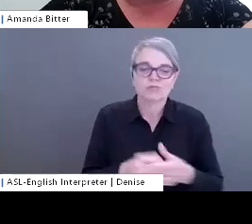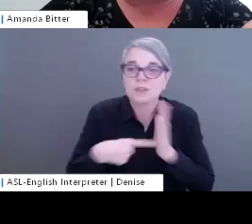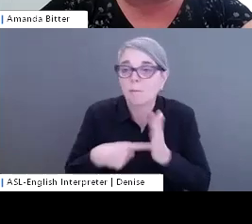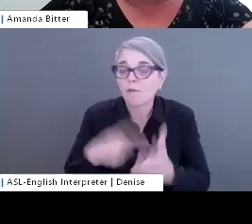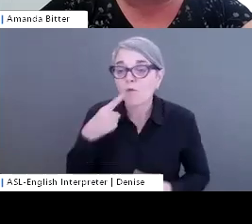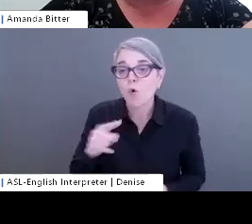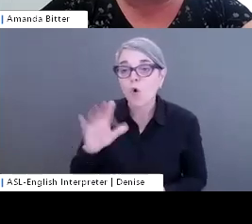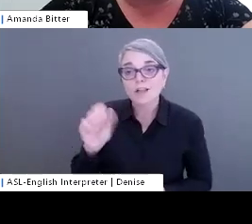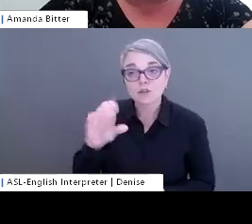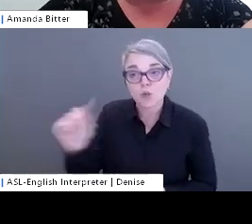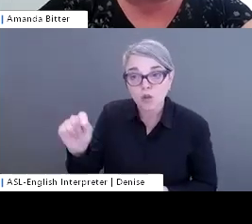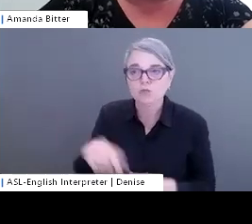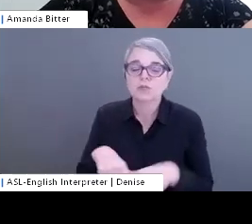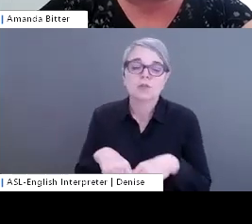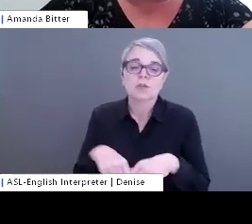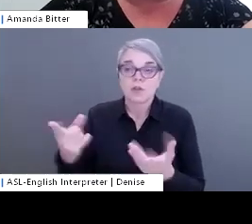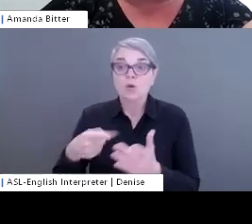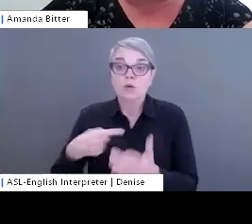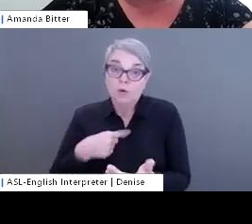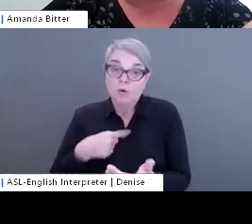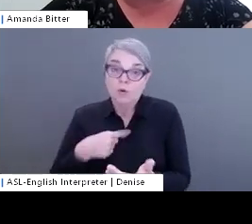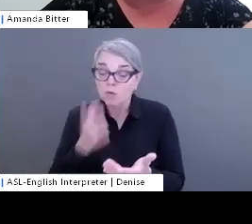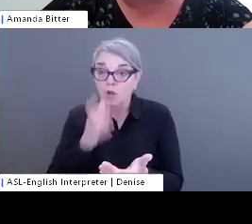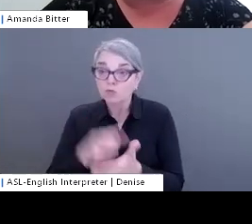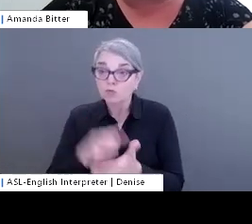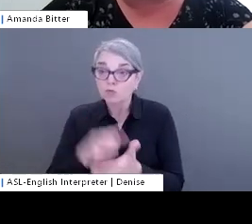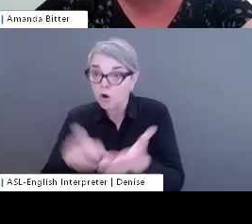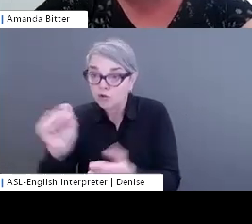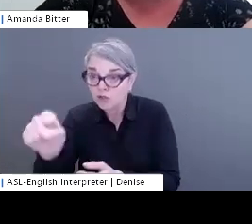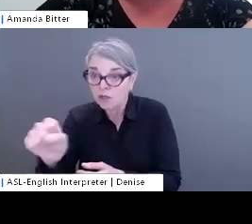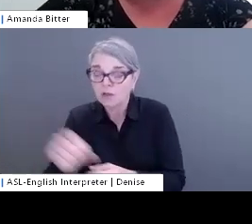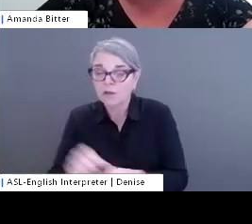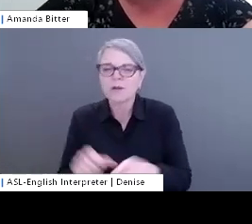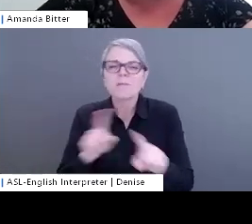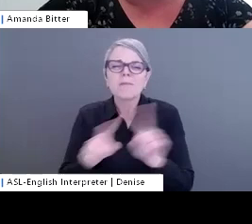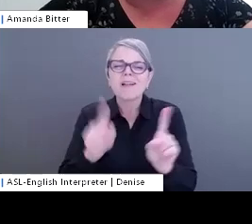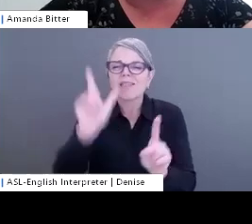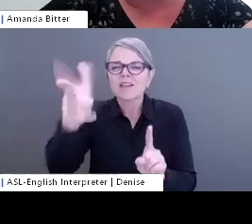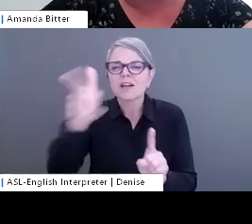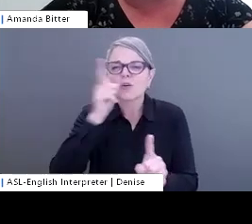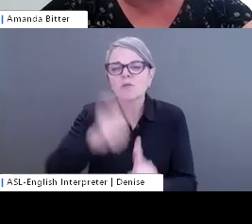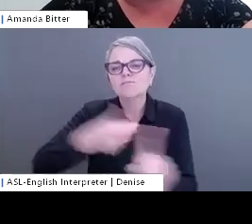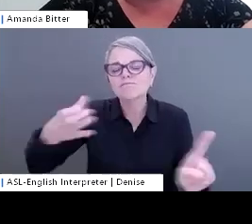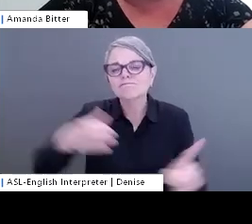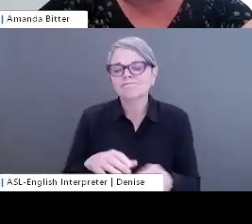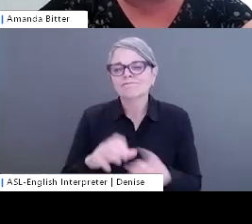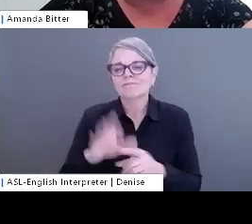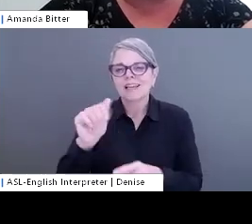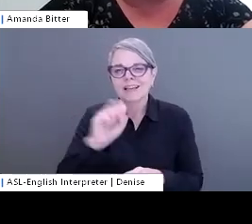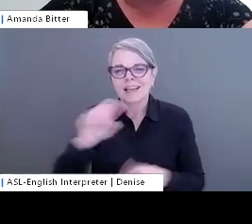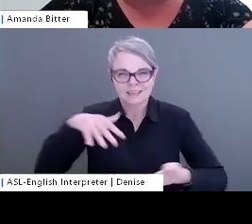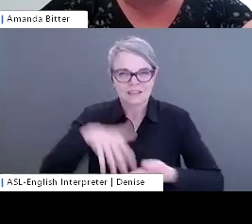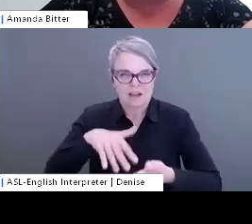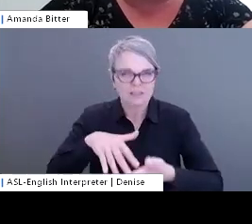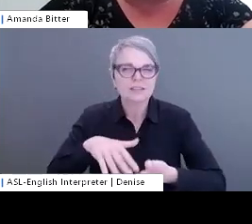we are laying charges. Now, I'll get into my few case studies that I've chosen to present here. There are